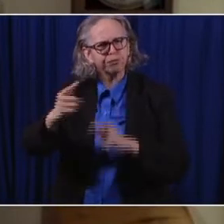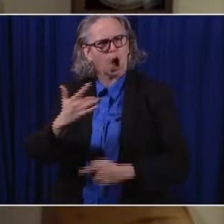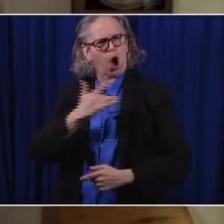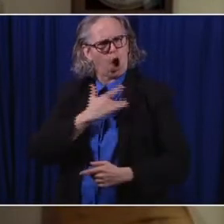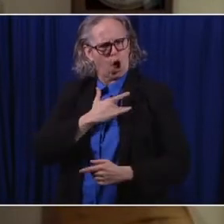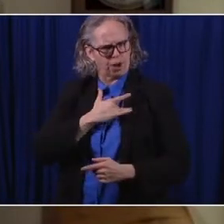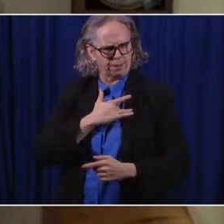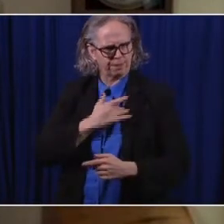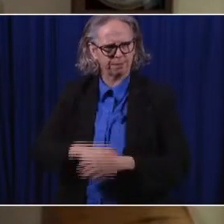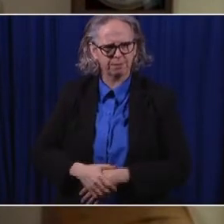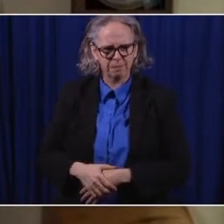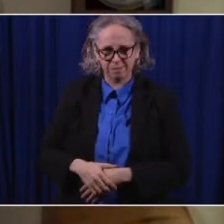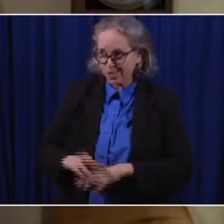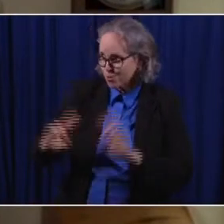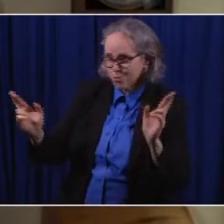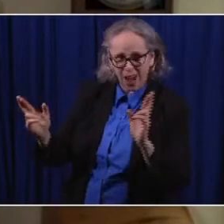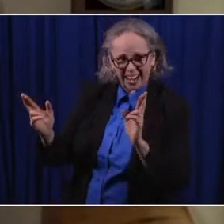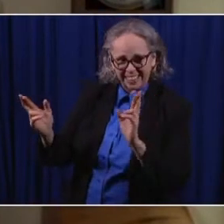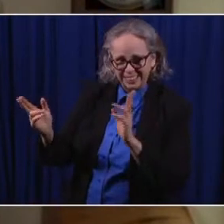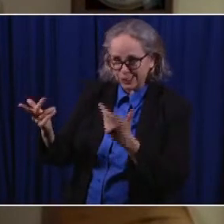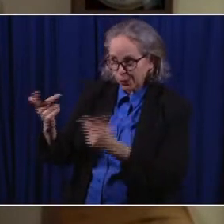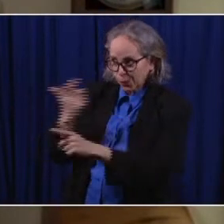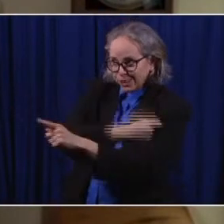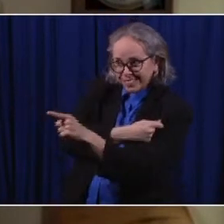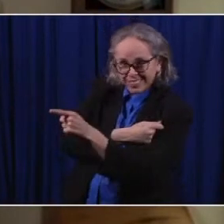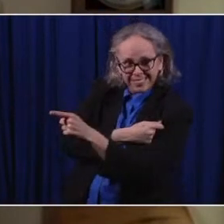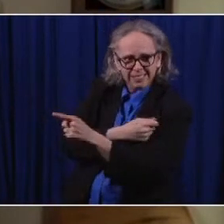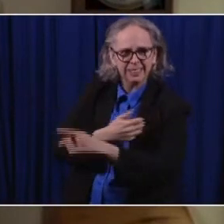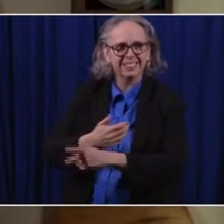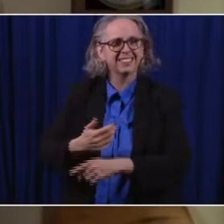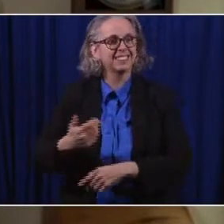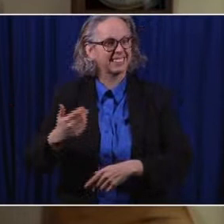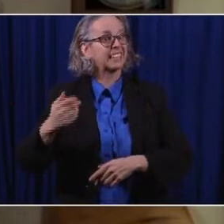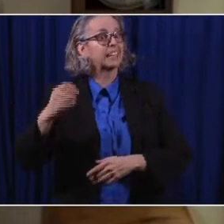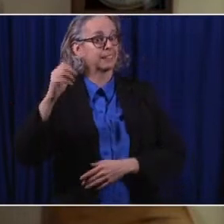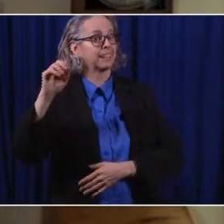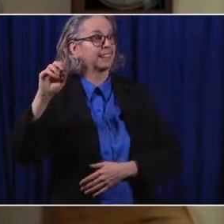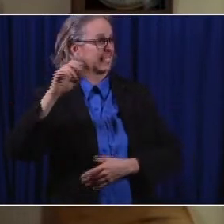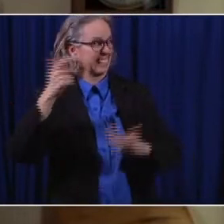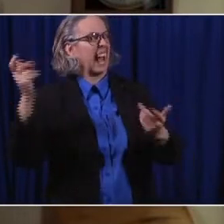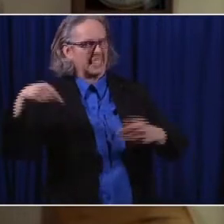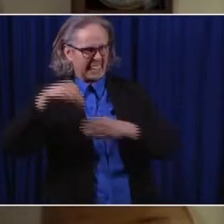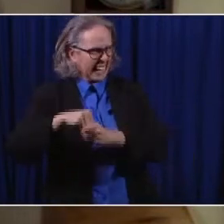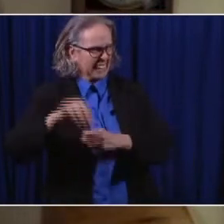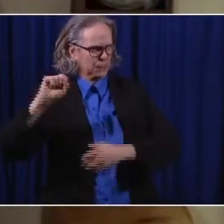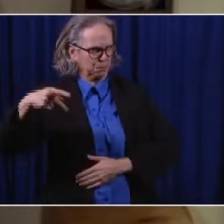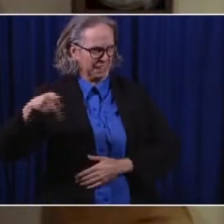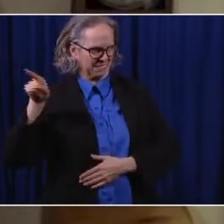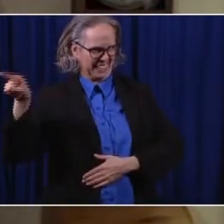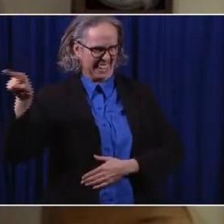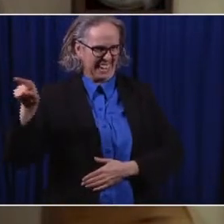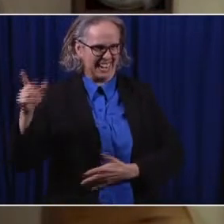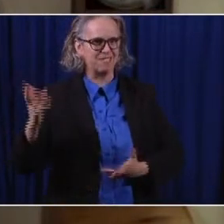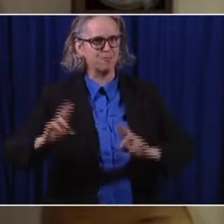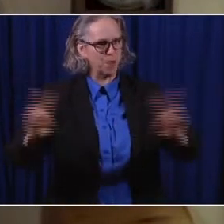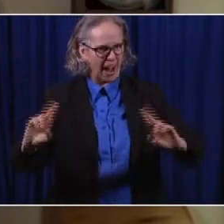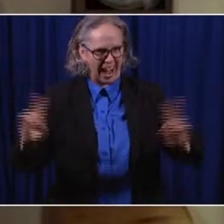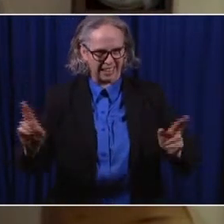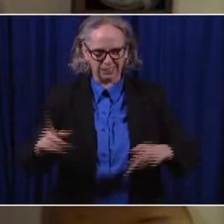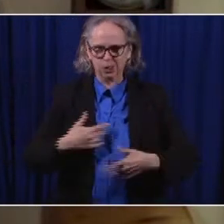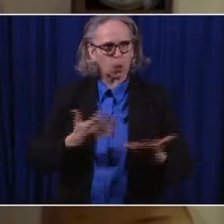shot? So Casey's in Springfield, and we're ready to go, and we're going to watch her get her